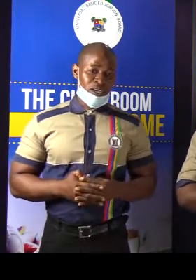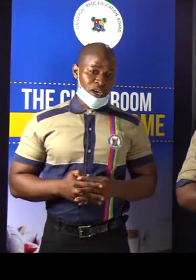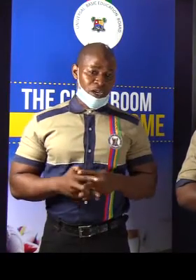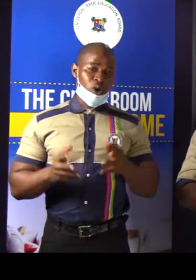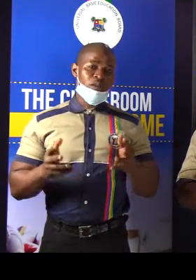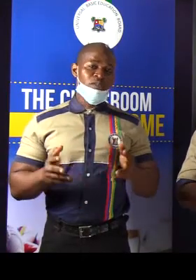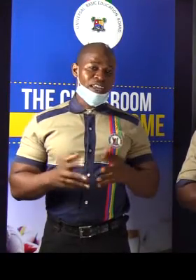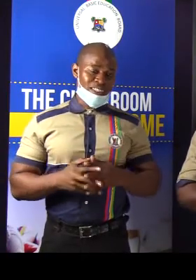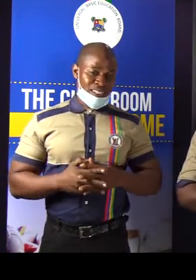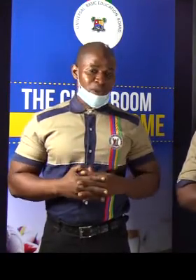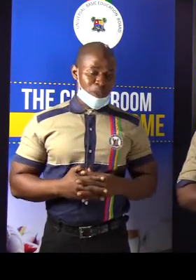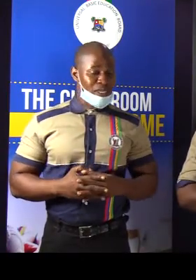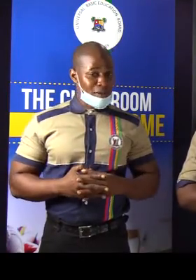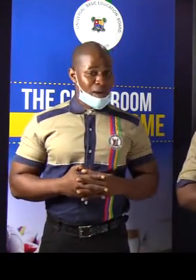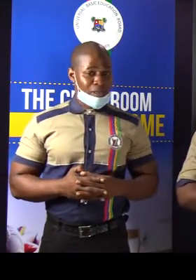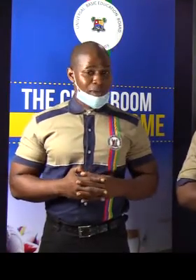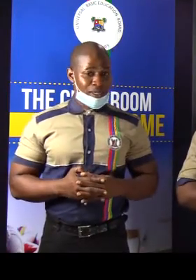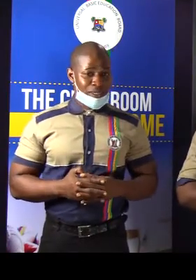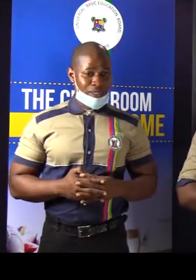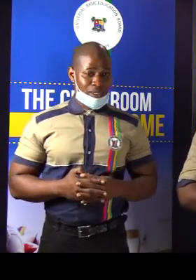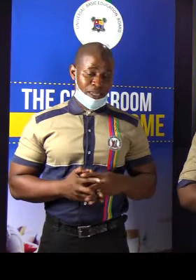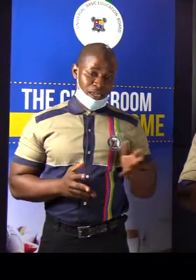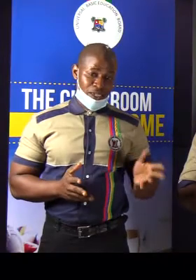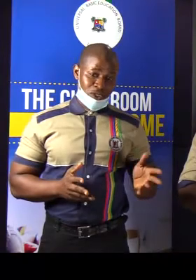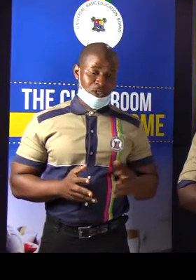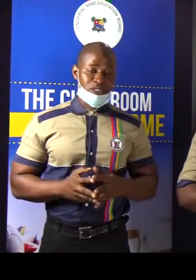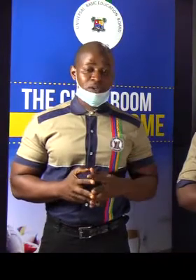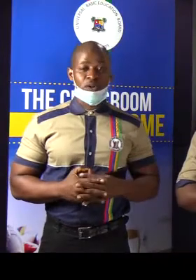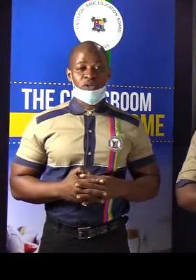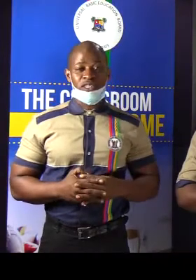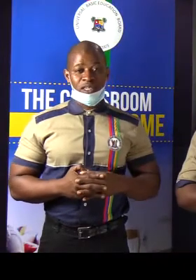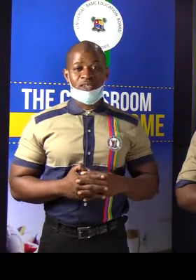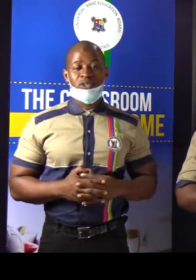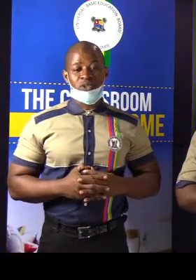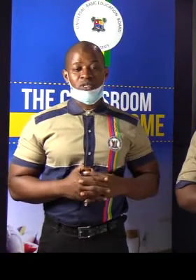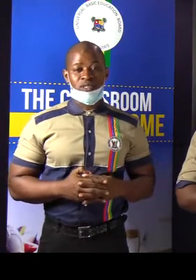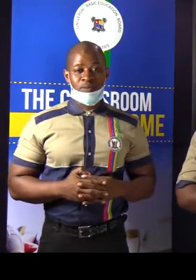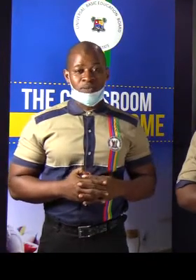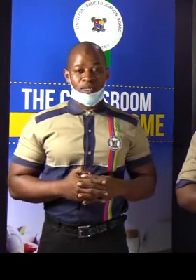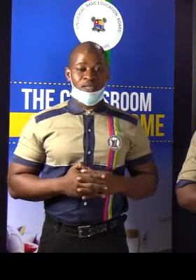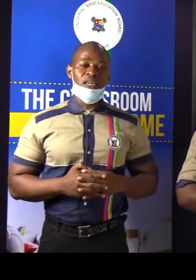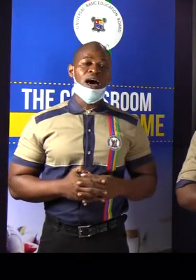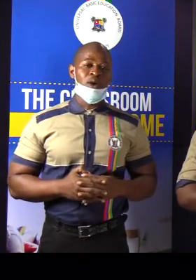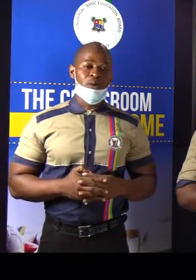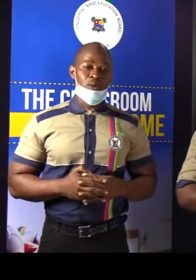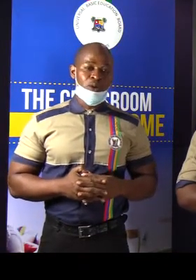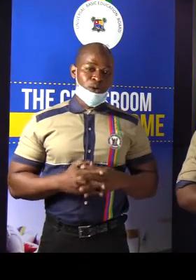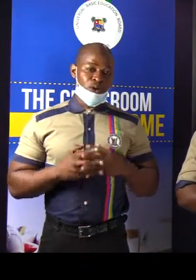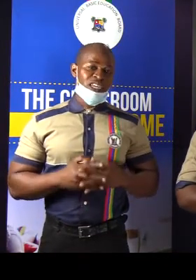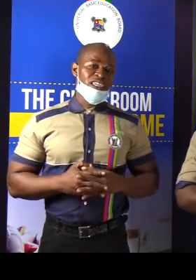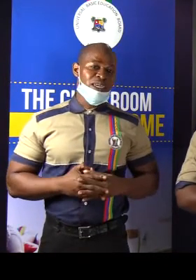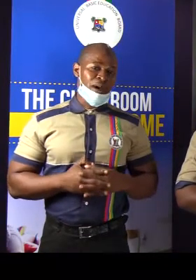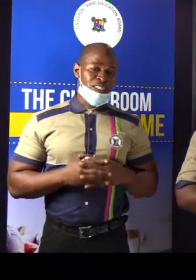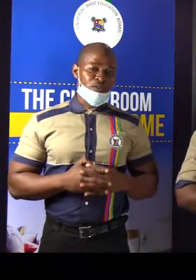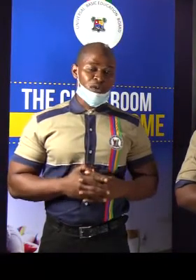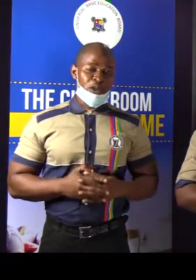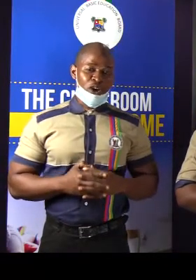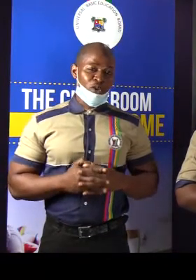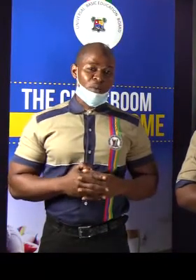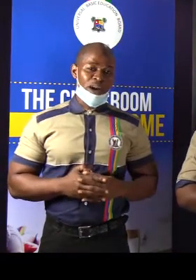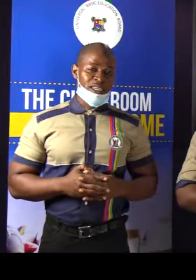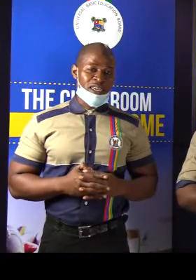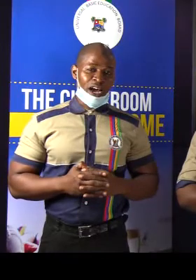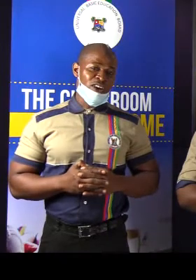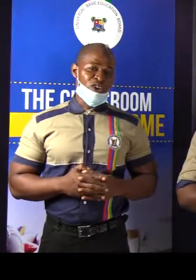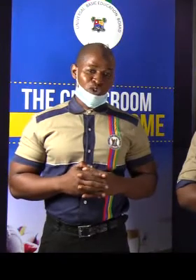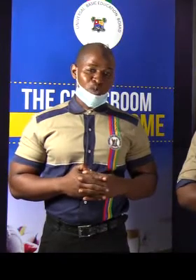well, and you have learned new things in mathematics, in English studies, and of course in general studies. Now, you can keep Auntie Fomi,